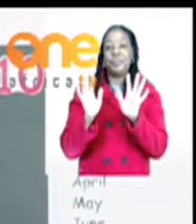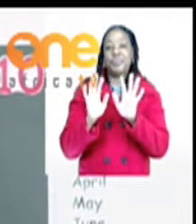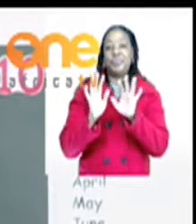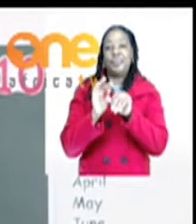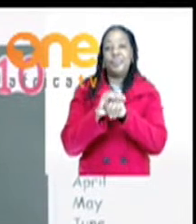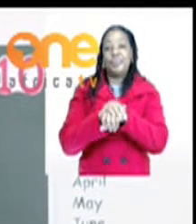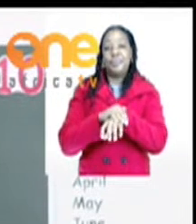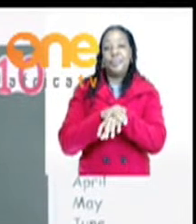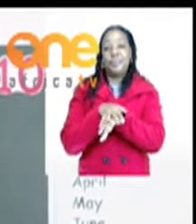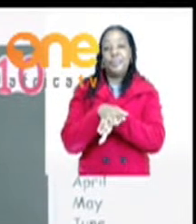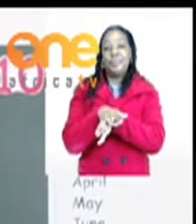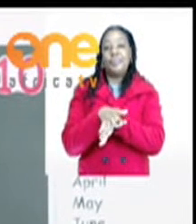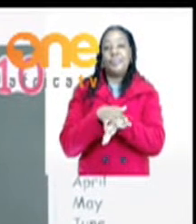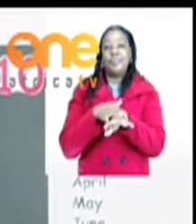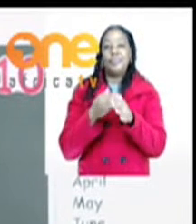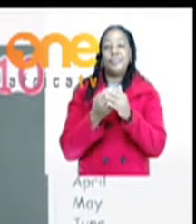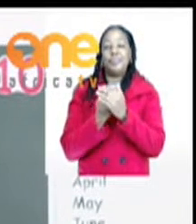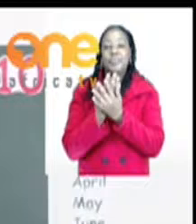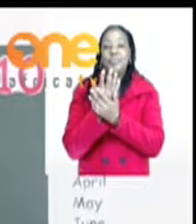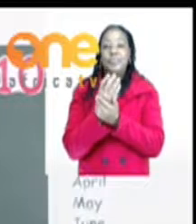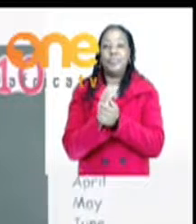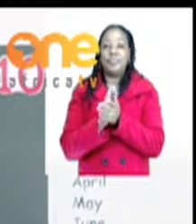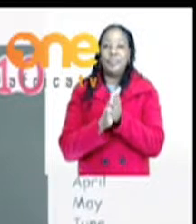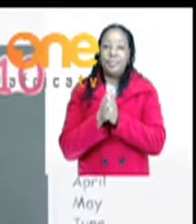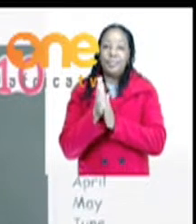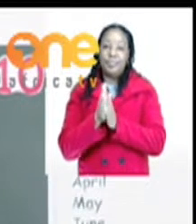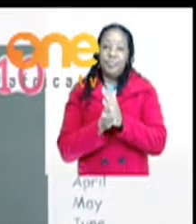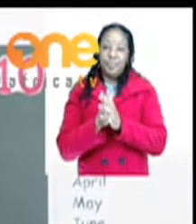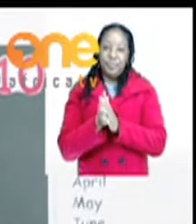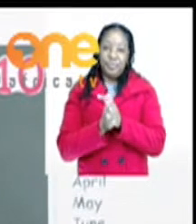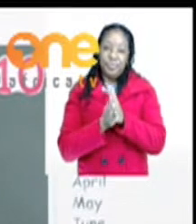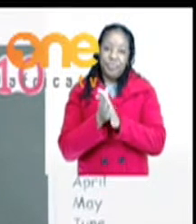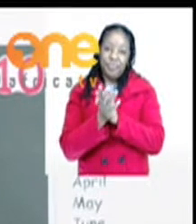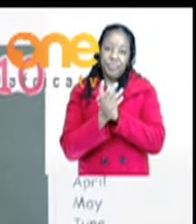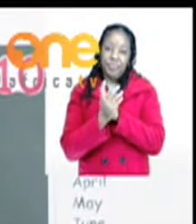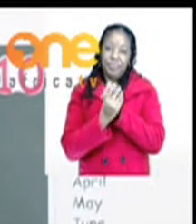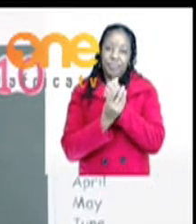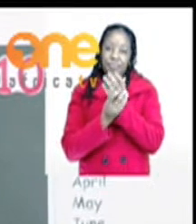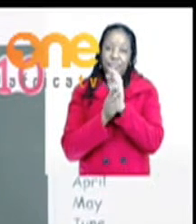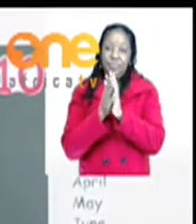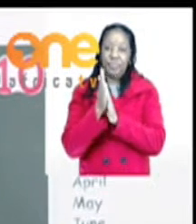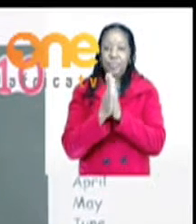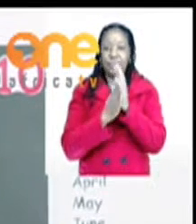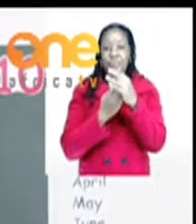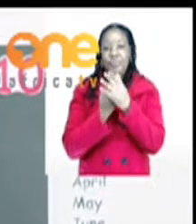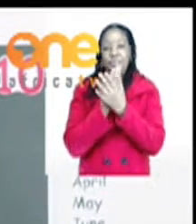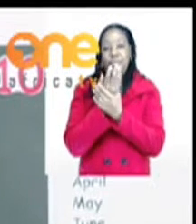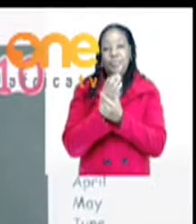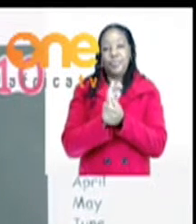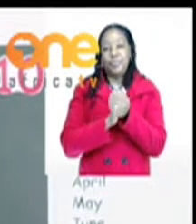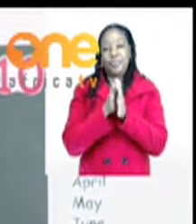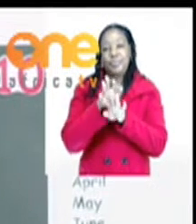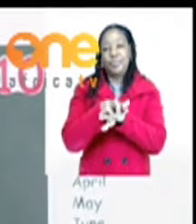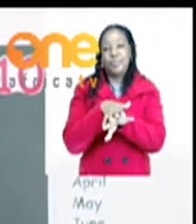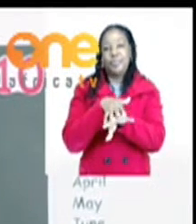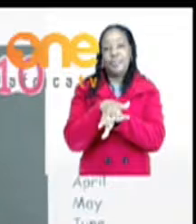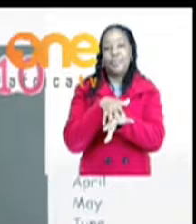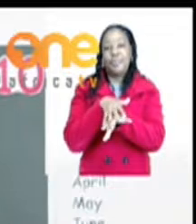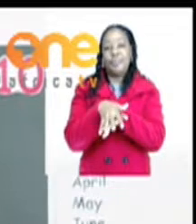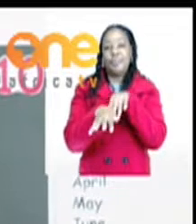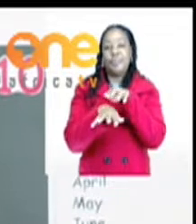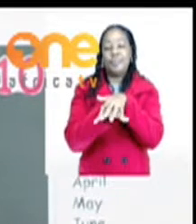mine are clean. We have sanitized. Rub, rub, rub your hands